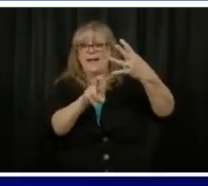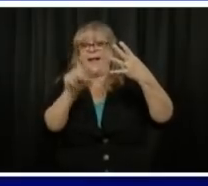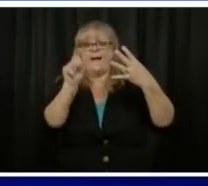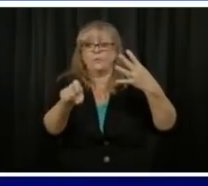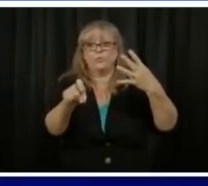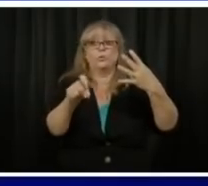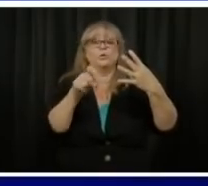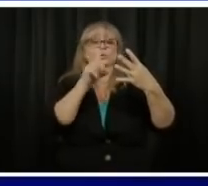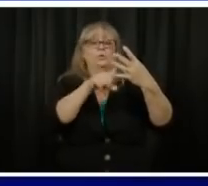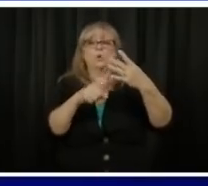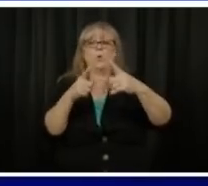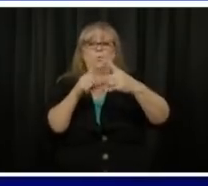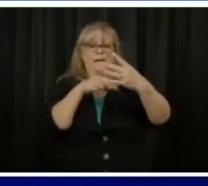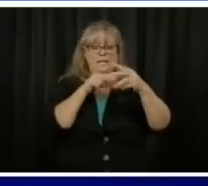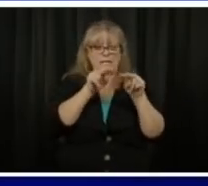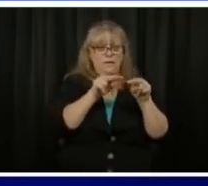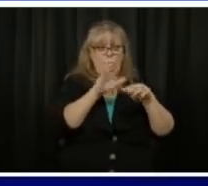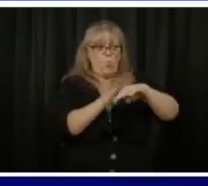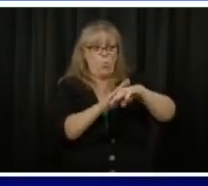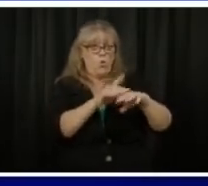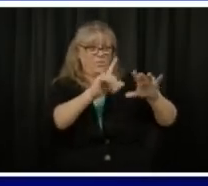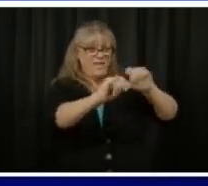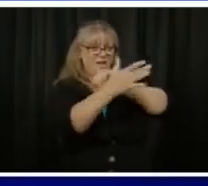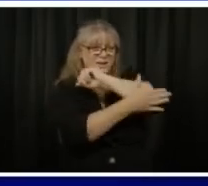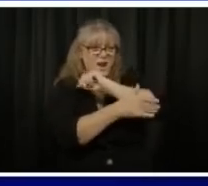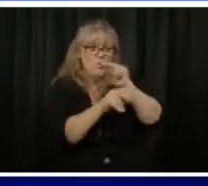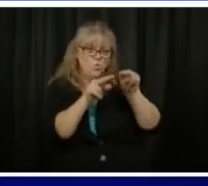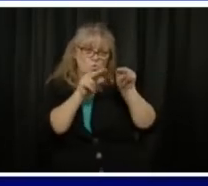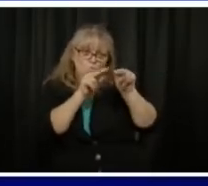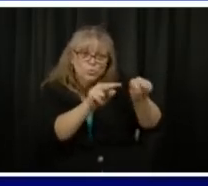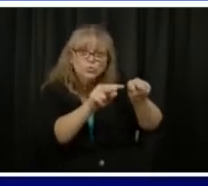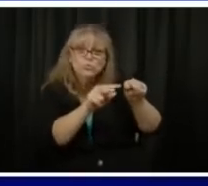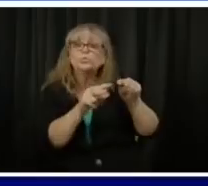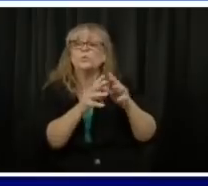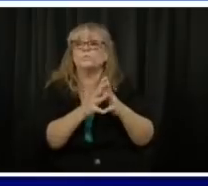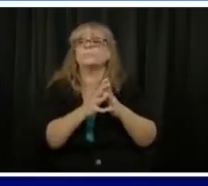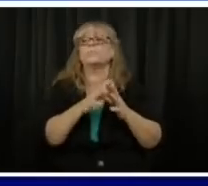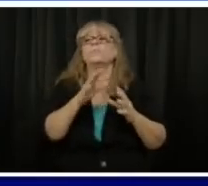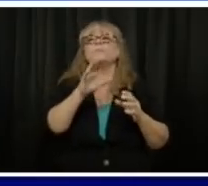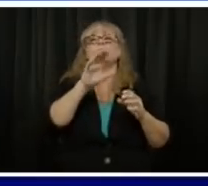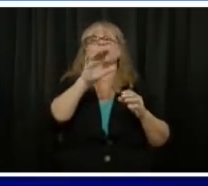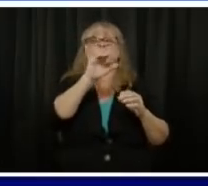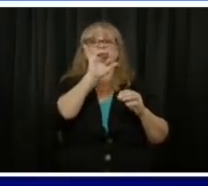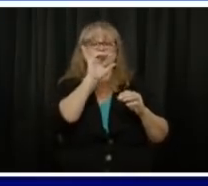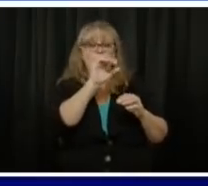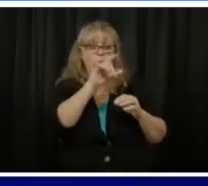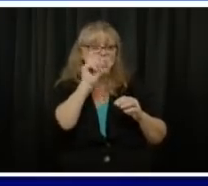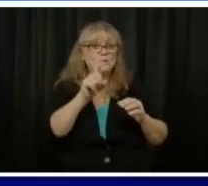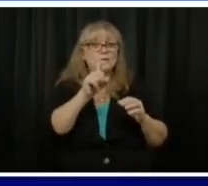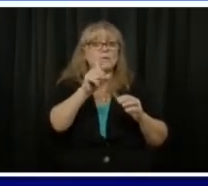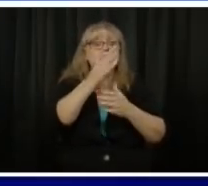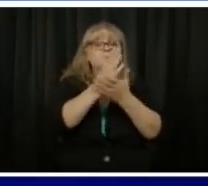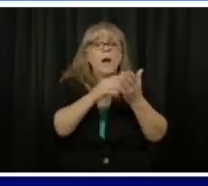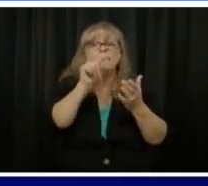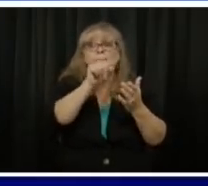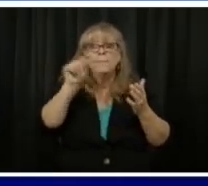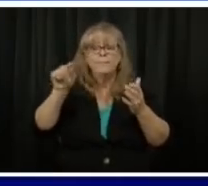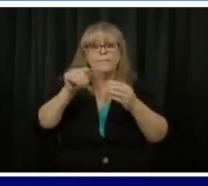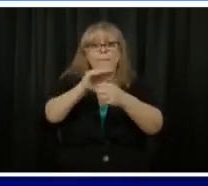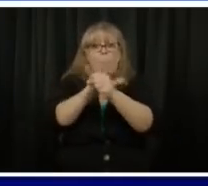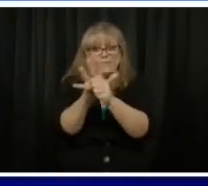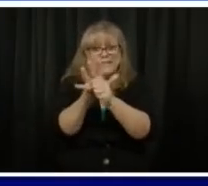monitoring closely. The spread of the disease is increasing in Colorado, and the rate of increase